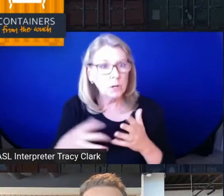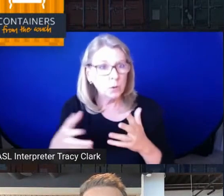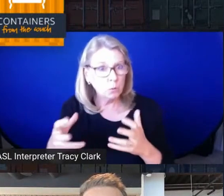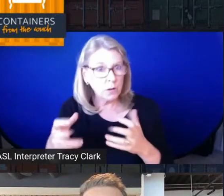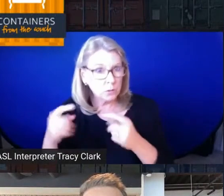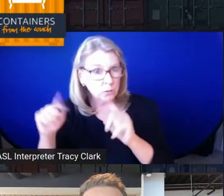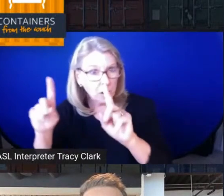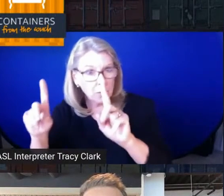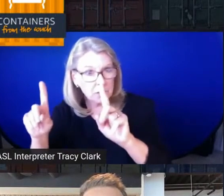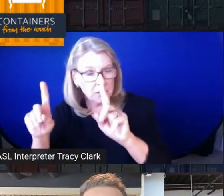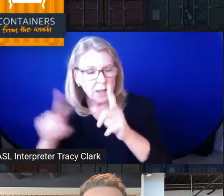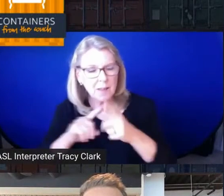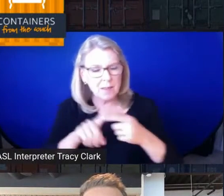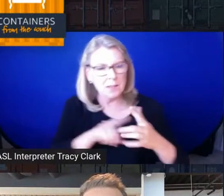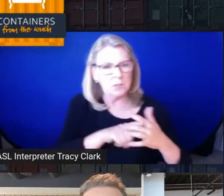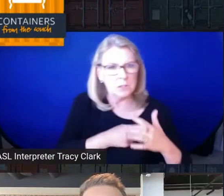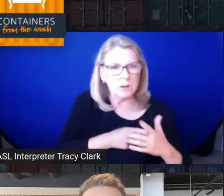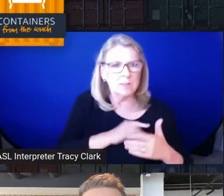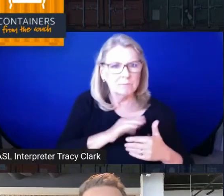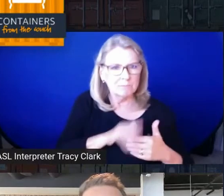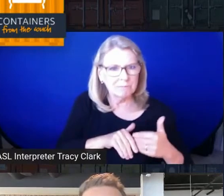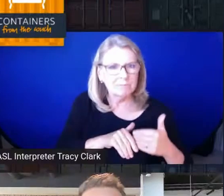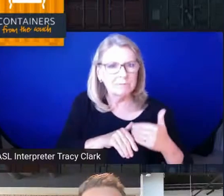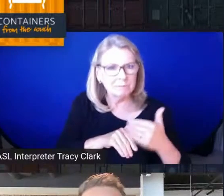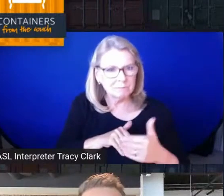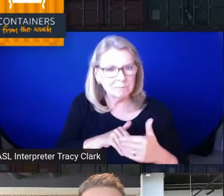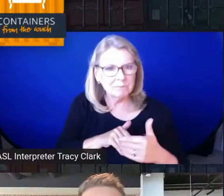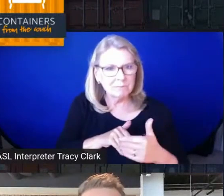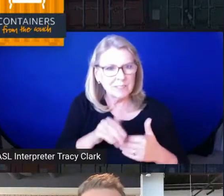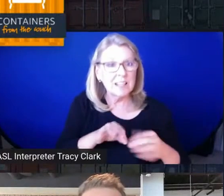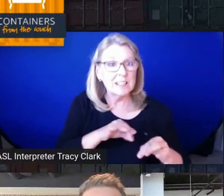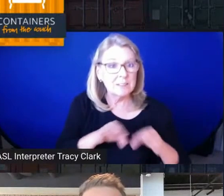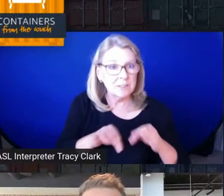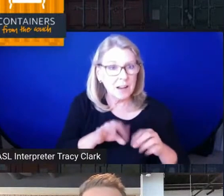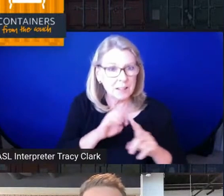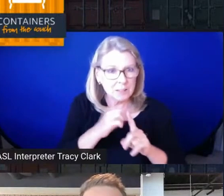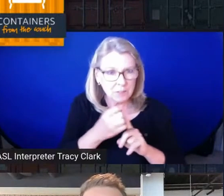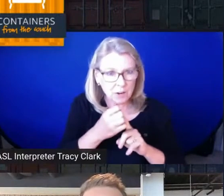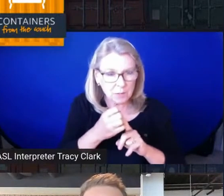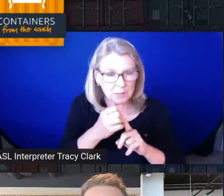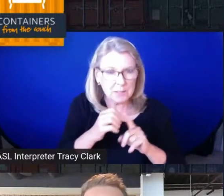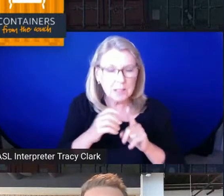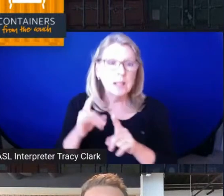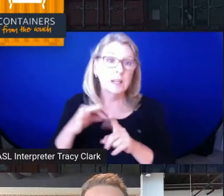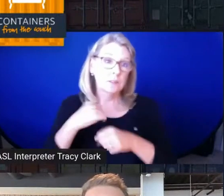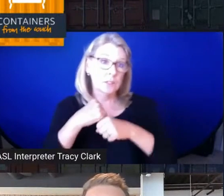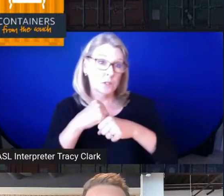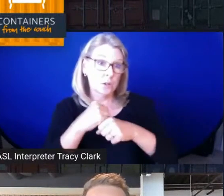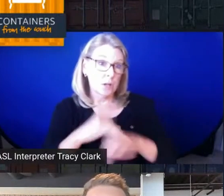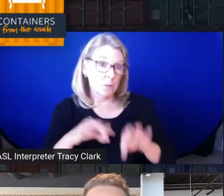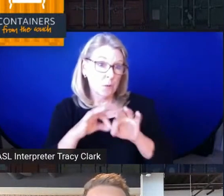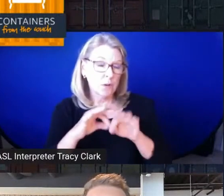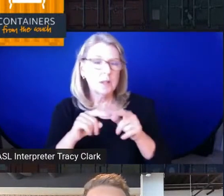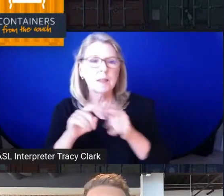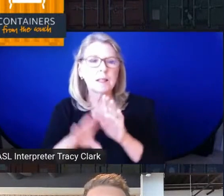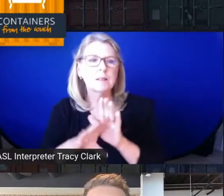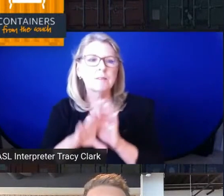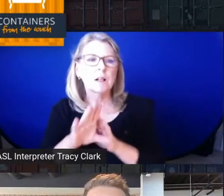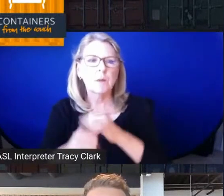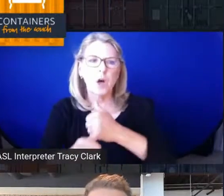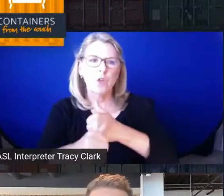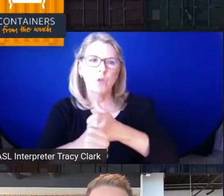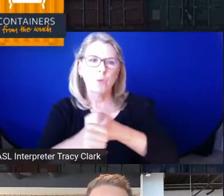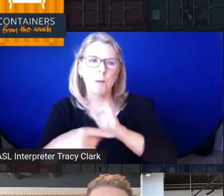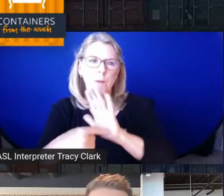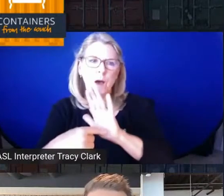environments and experiment with them. You know, develop a threat model if the security piece is important to you. Develop a resilience model if